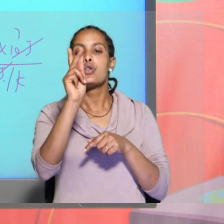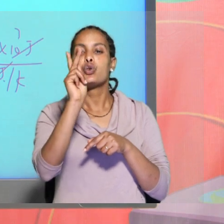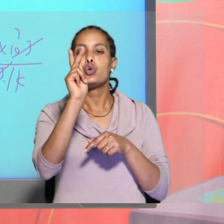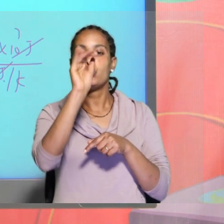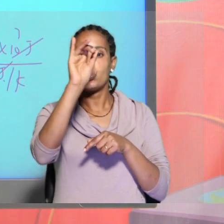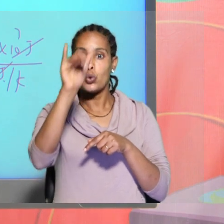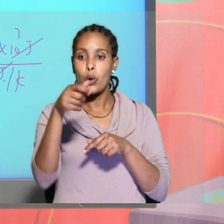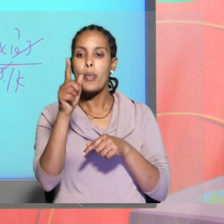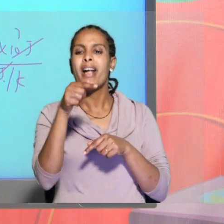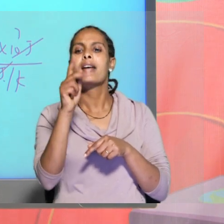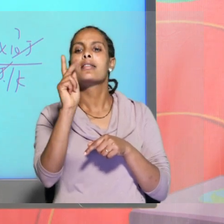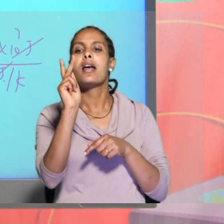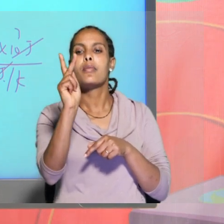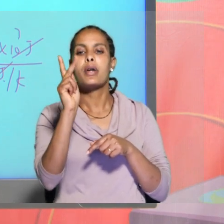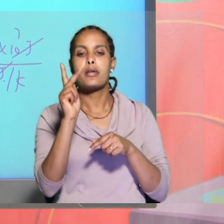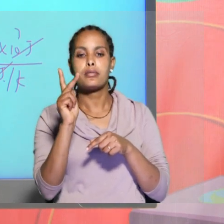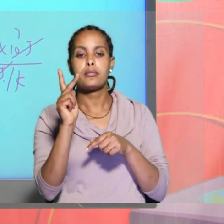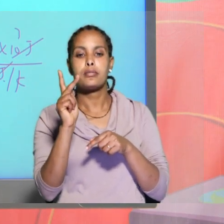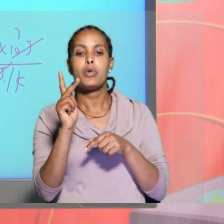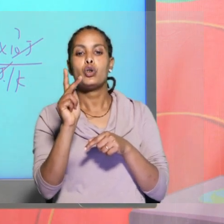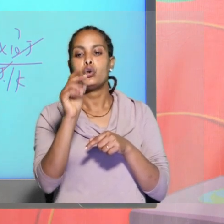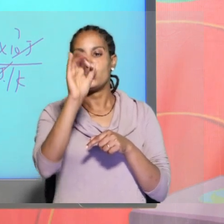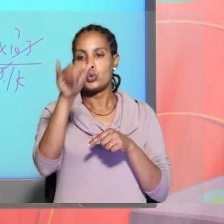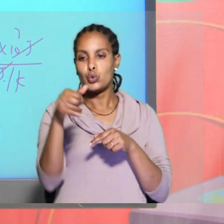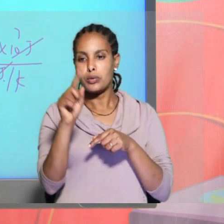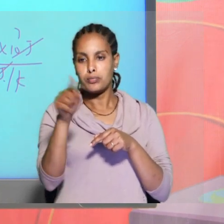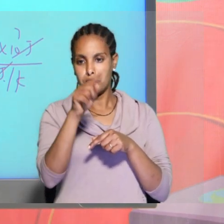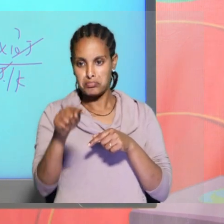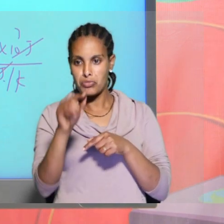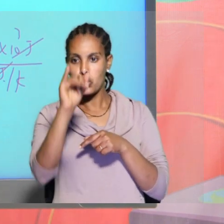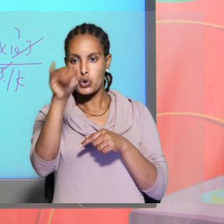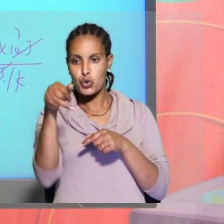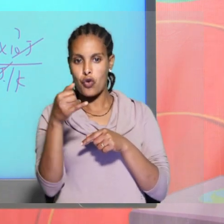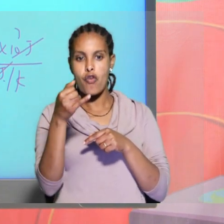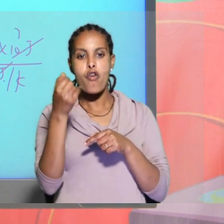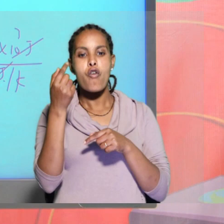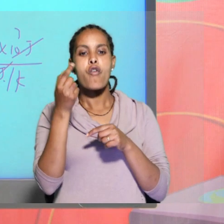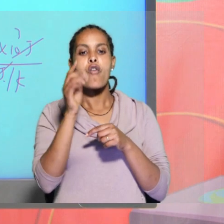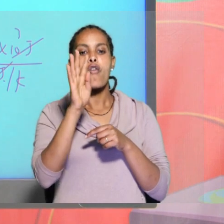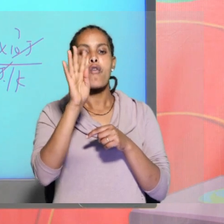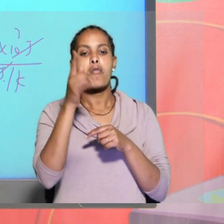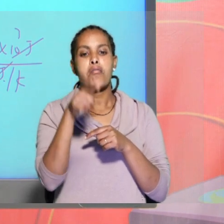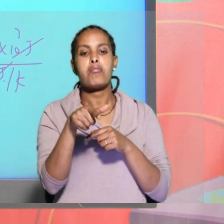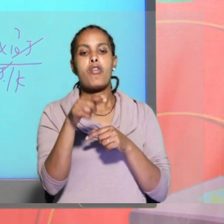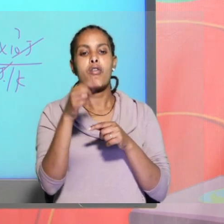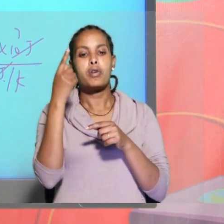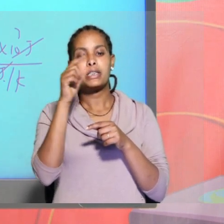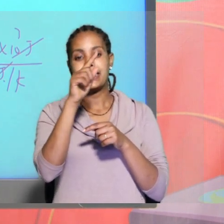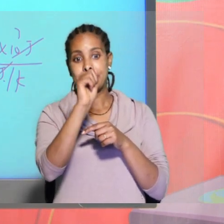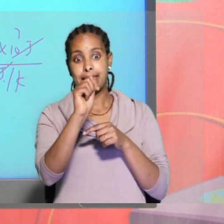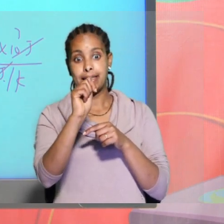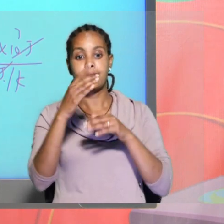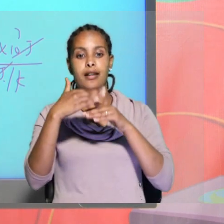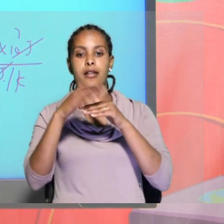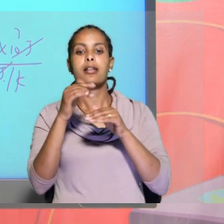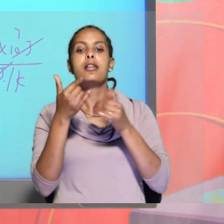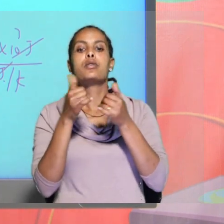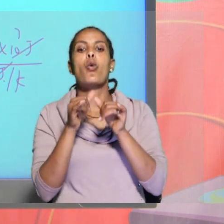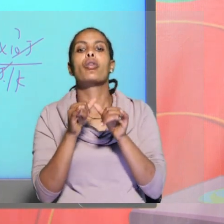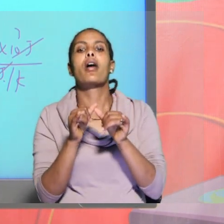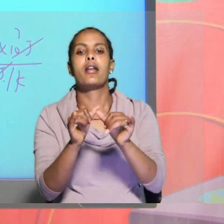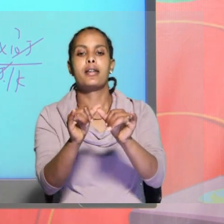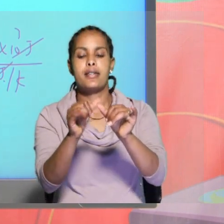joule per Kelvin. Joule will be cancelled by joule. For T greater than this reaction would be